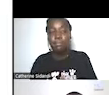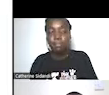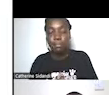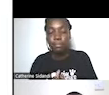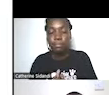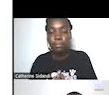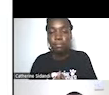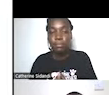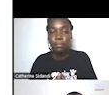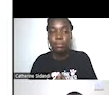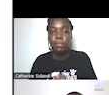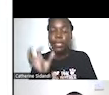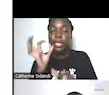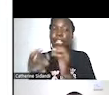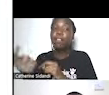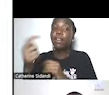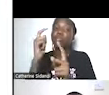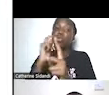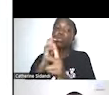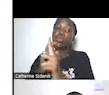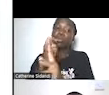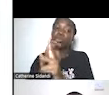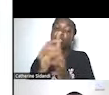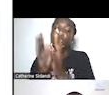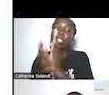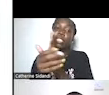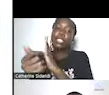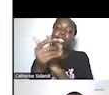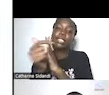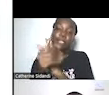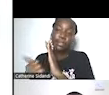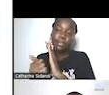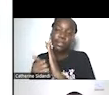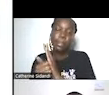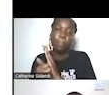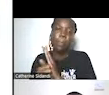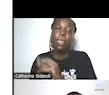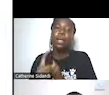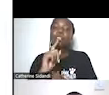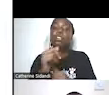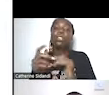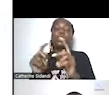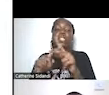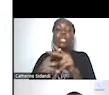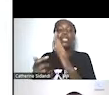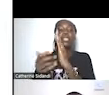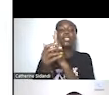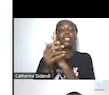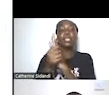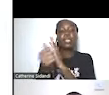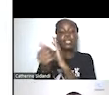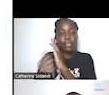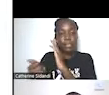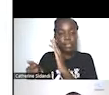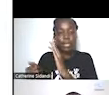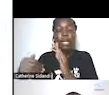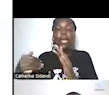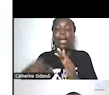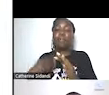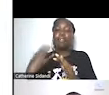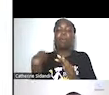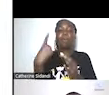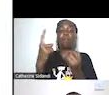So if I go into tools and skills, so first we start with skills. One is the number one that